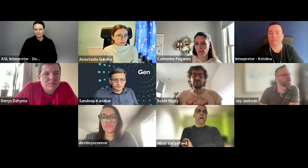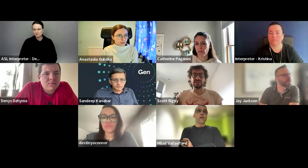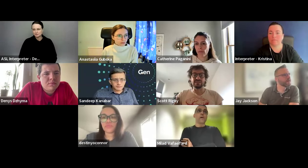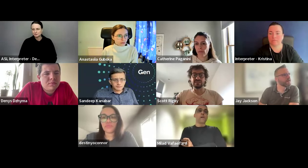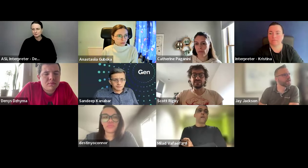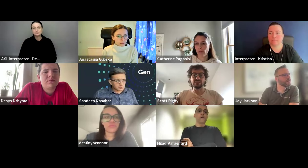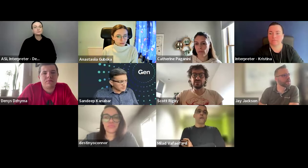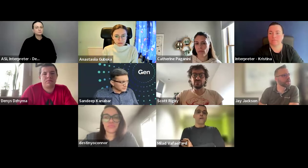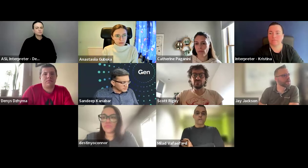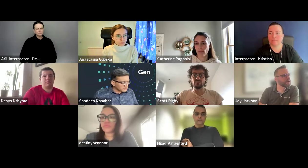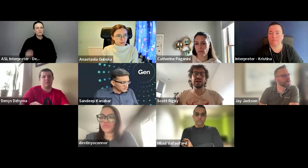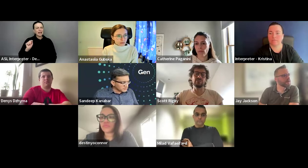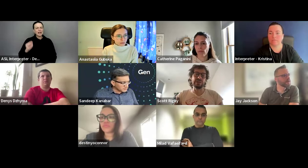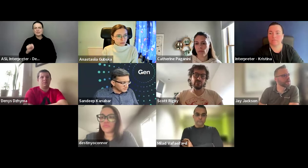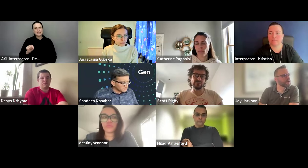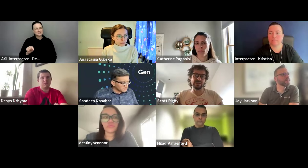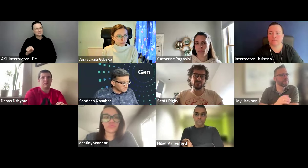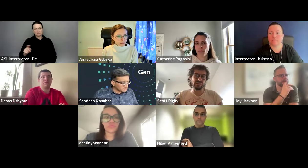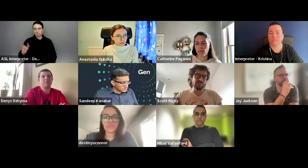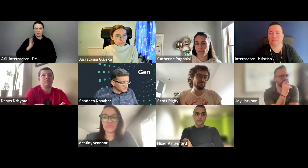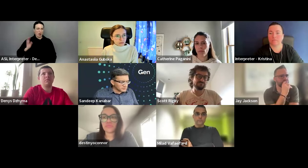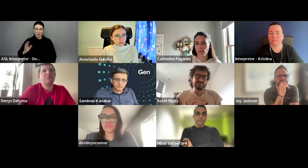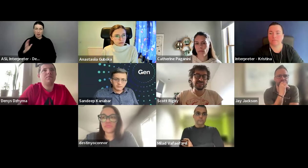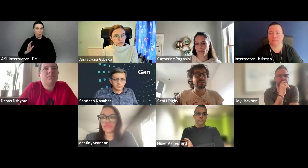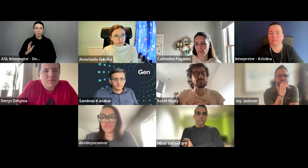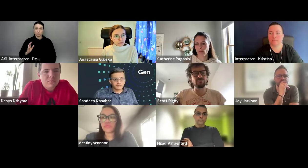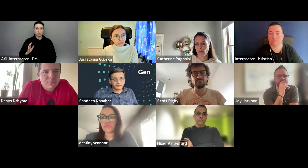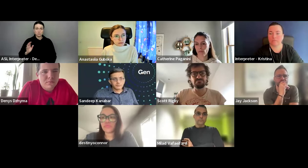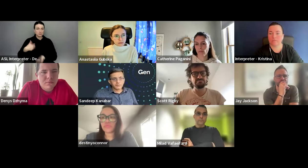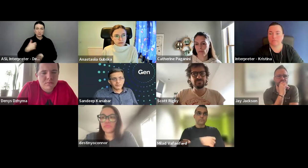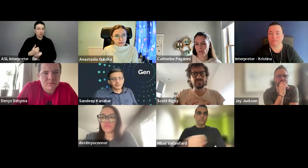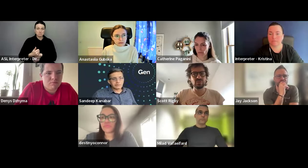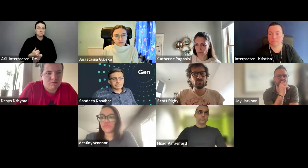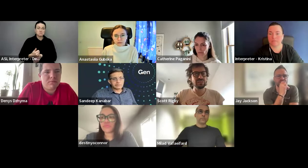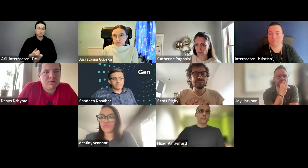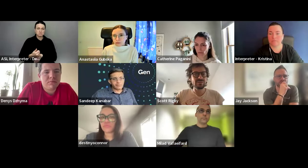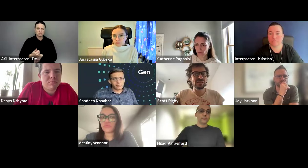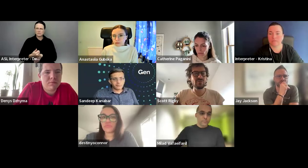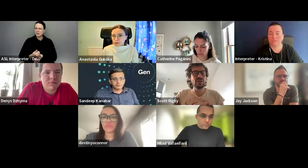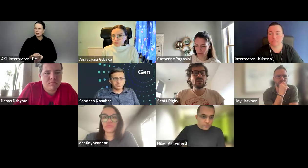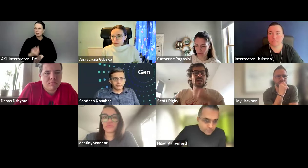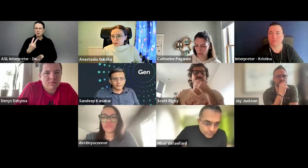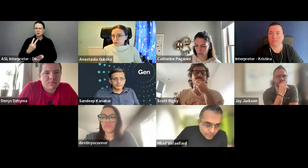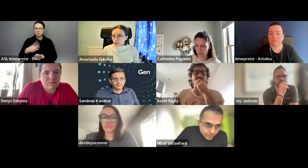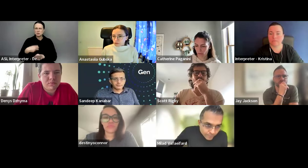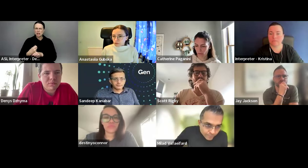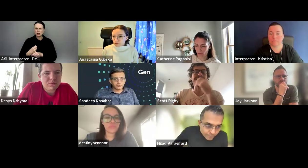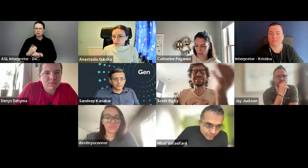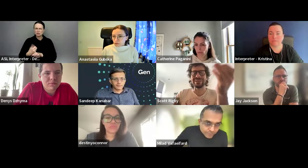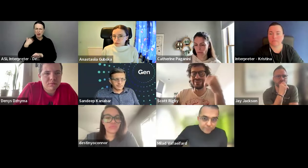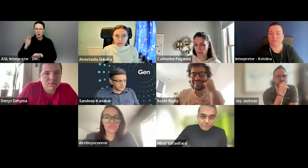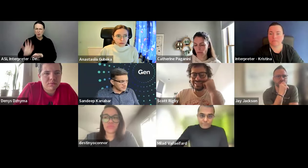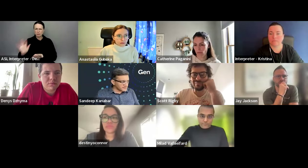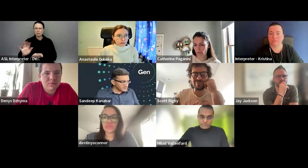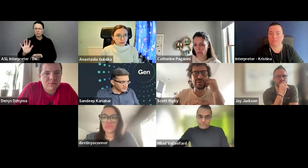And this was a while ago now. We set this up 2+ years ago.